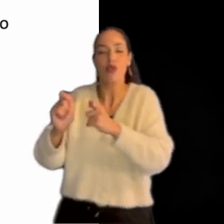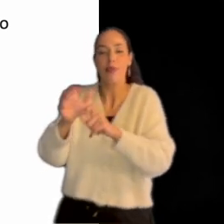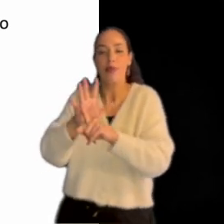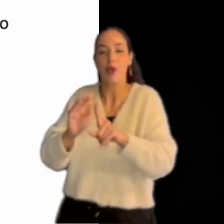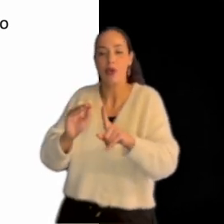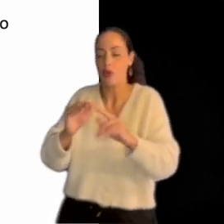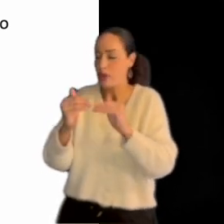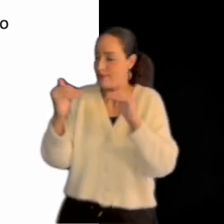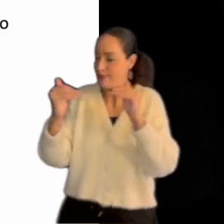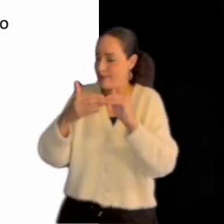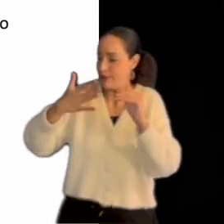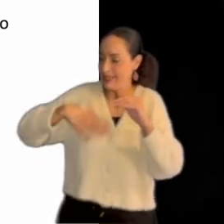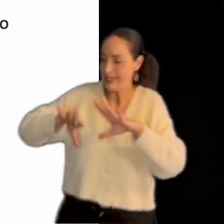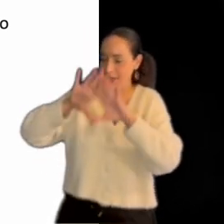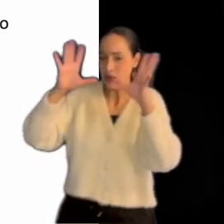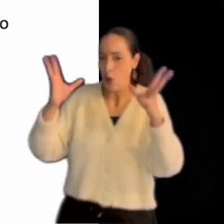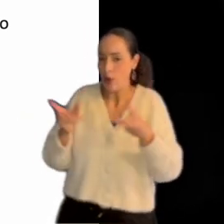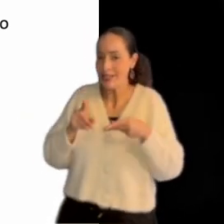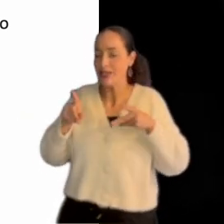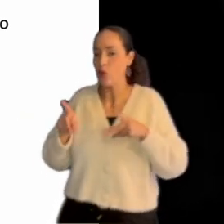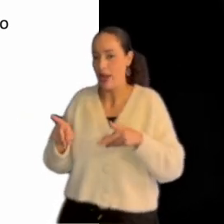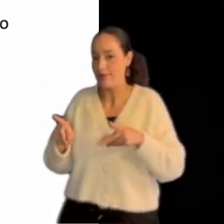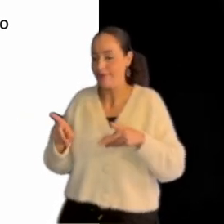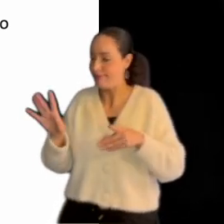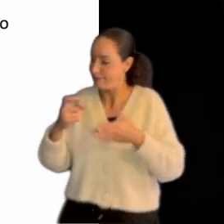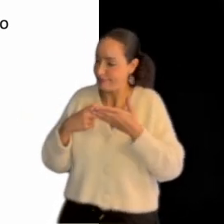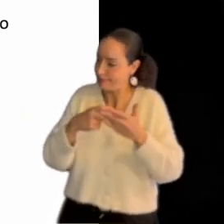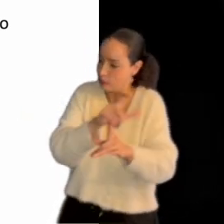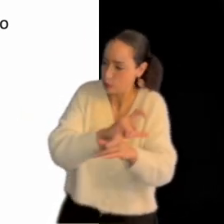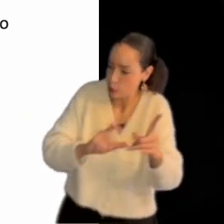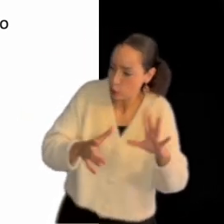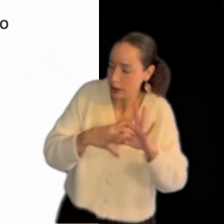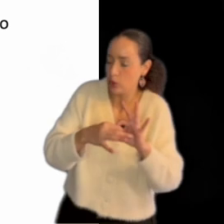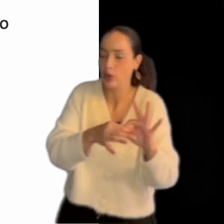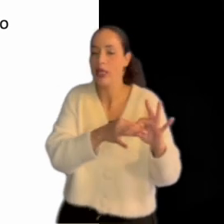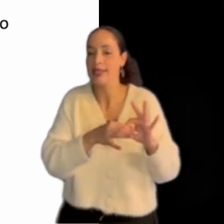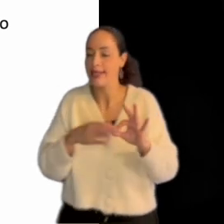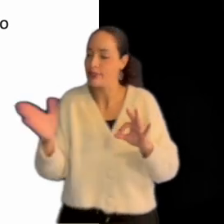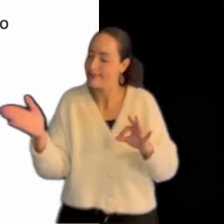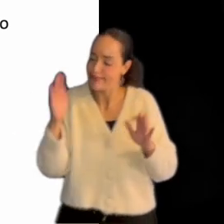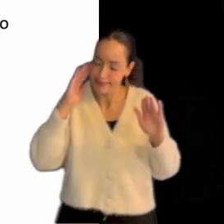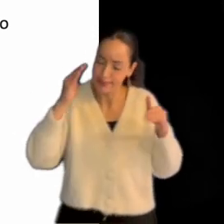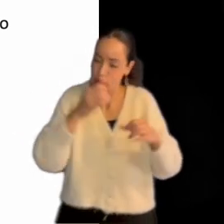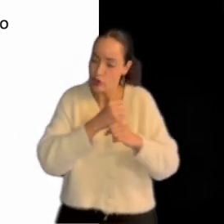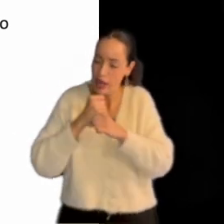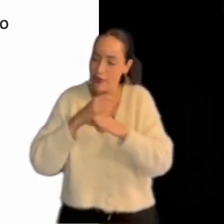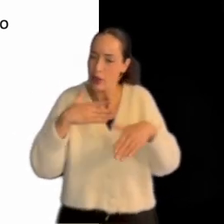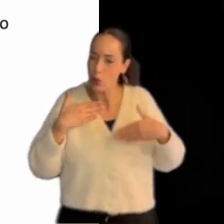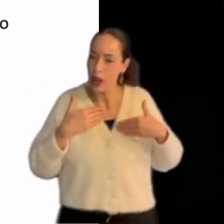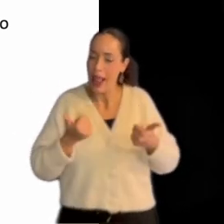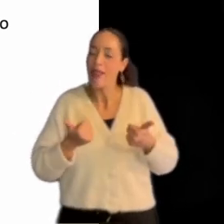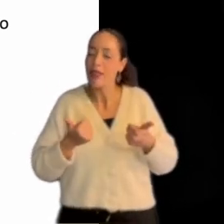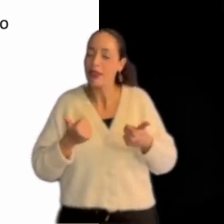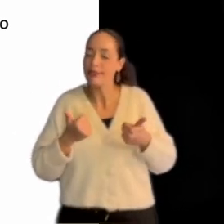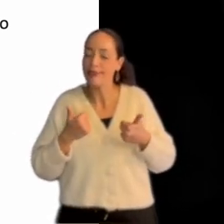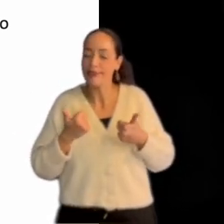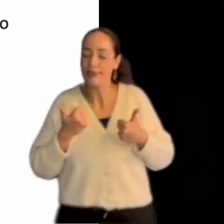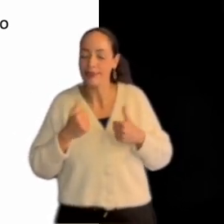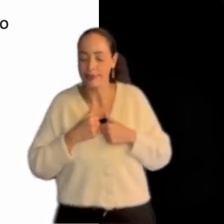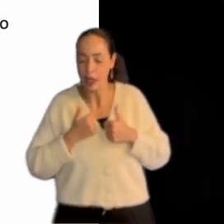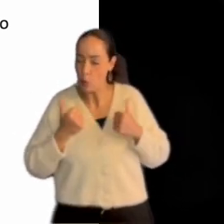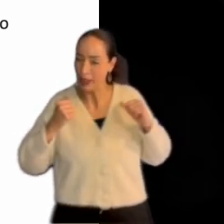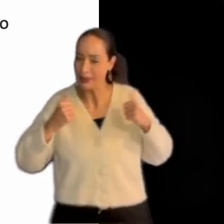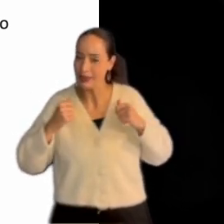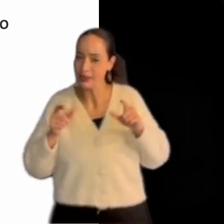well-being. However, it also moves beyond this model from exploring and identifying these organisations to considering barriers to